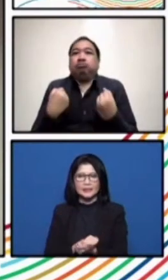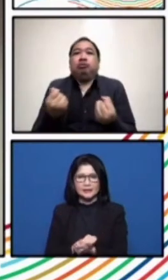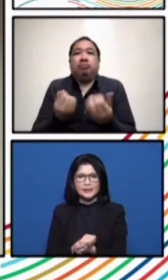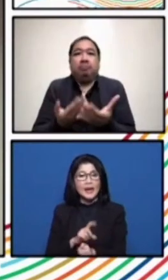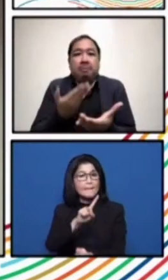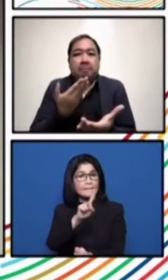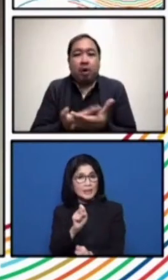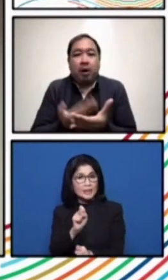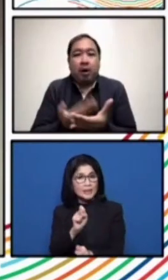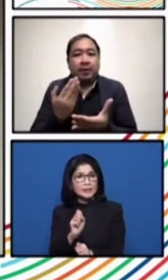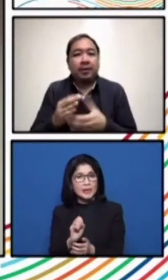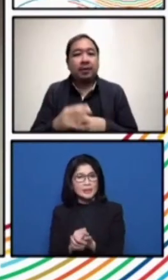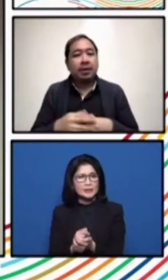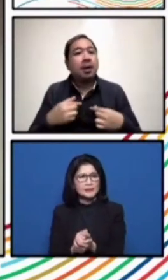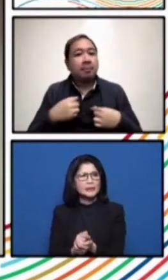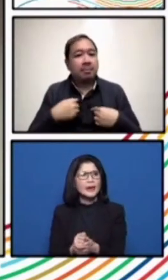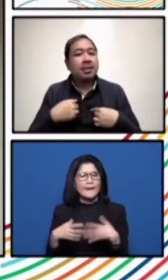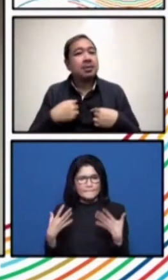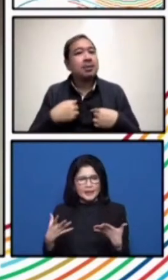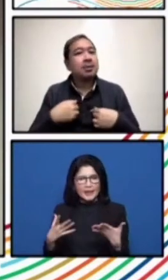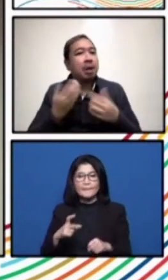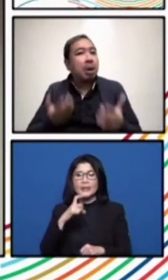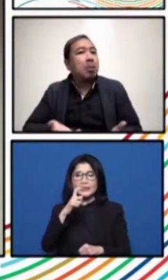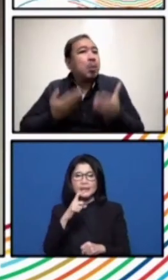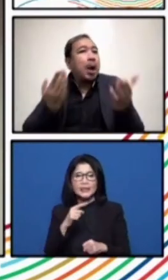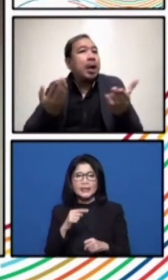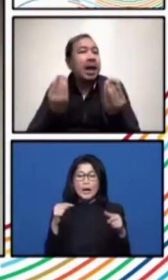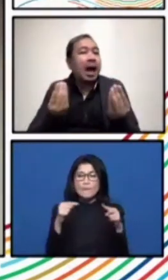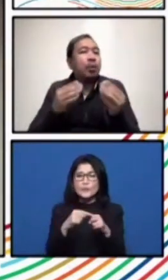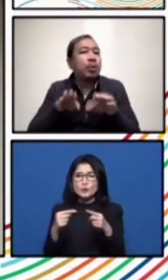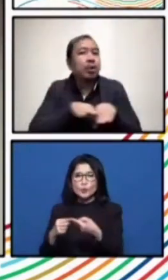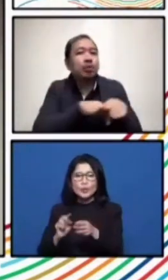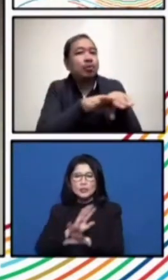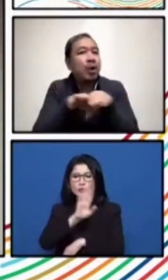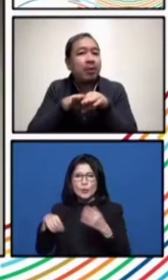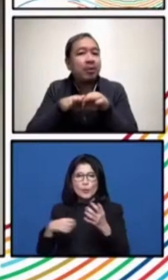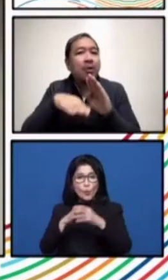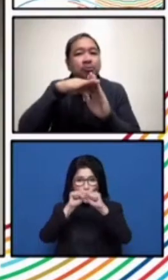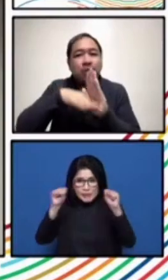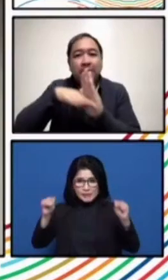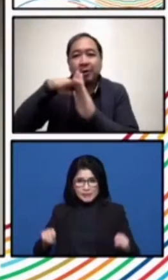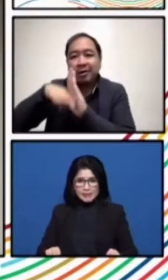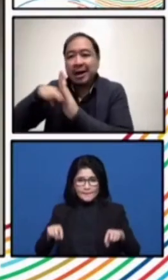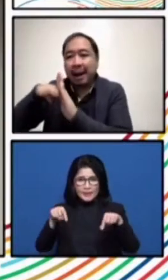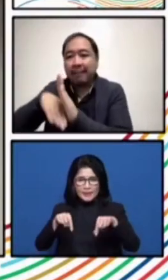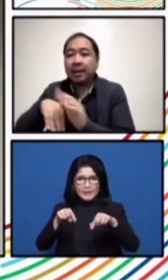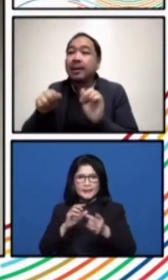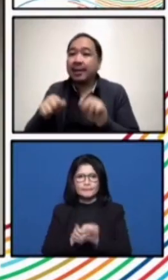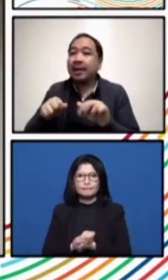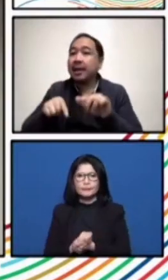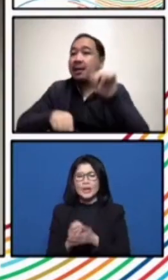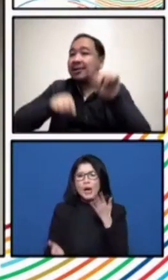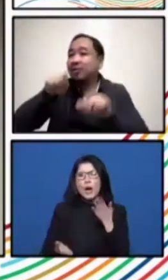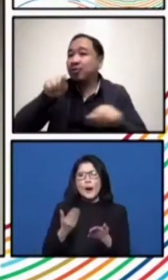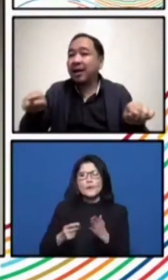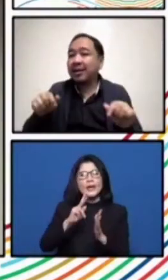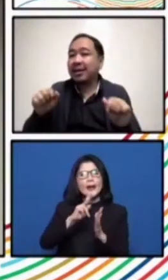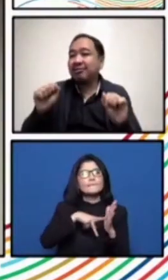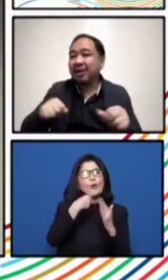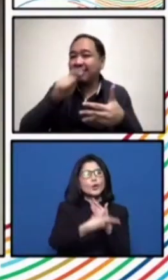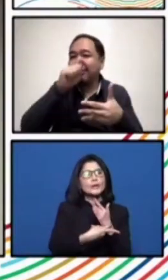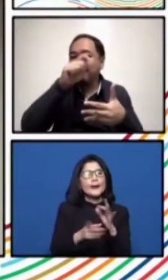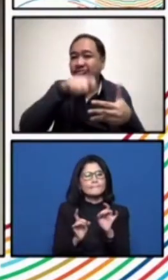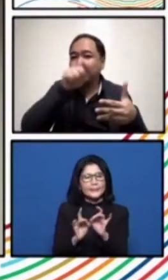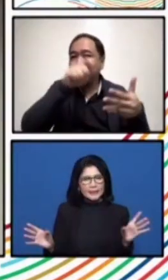can connect them that doesn't mean that for programmatic purposes different programs can have different eligibility criteria